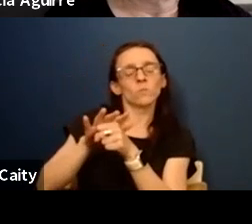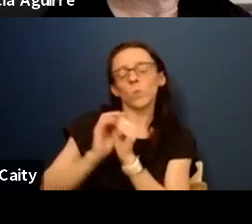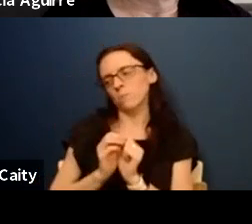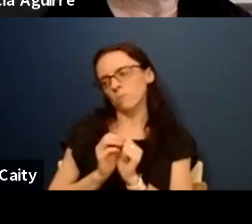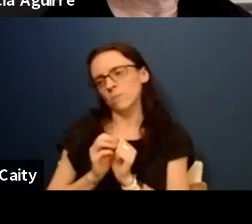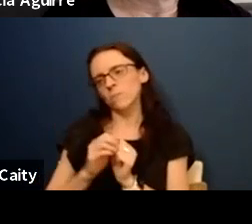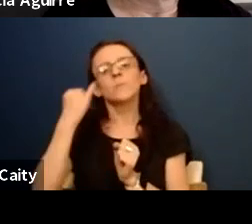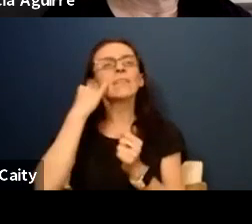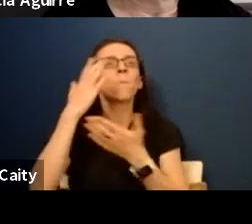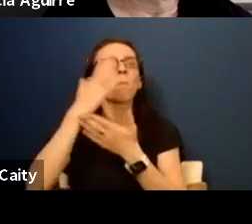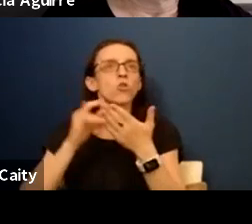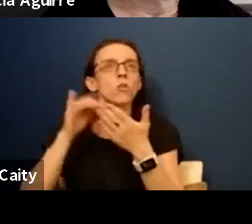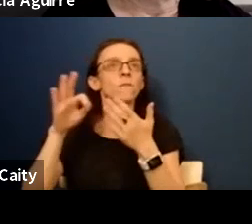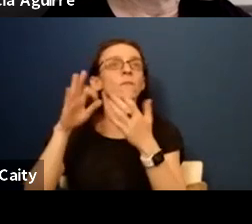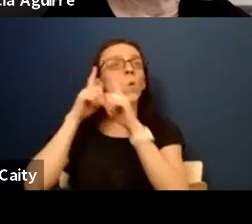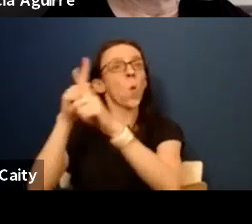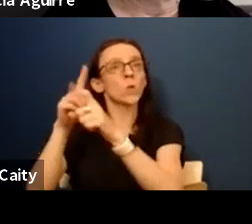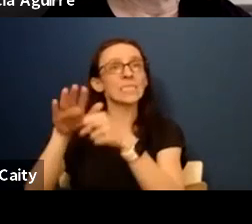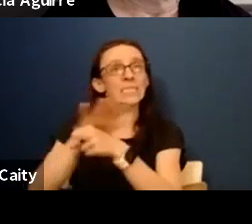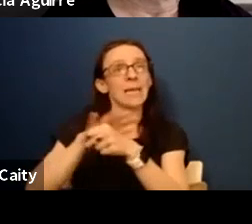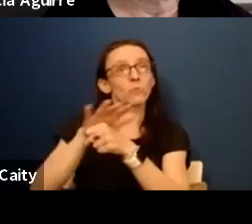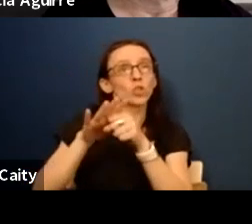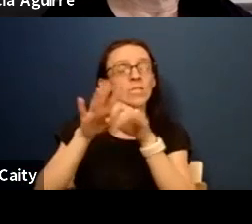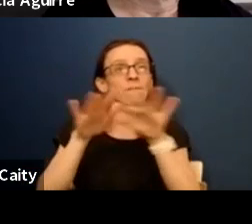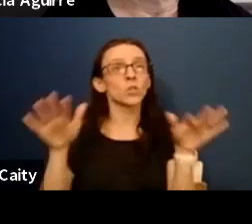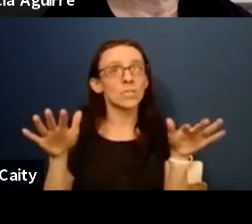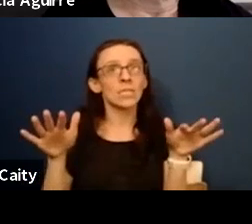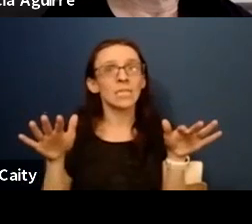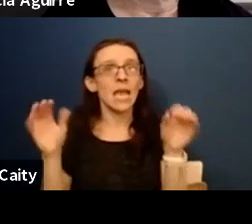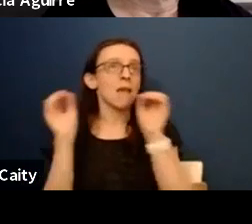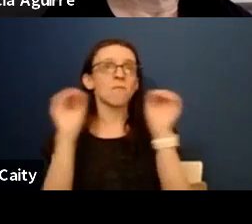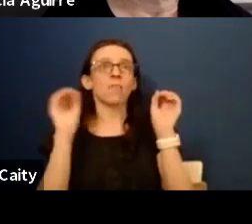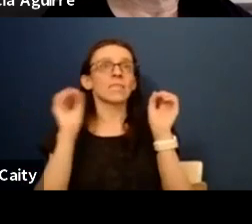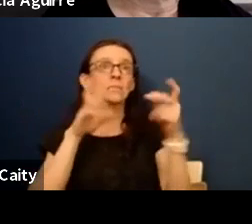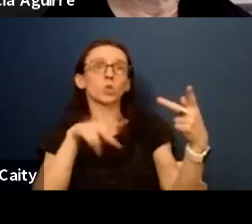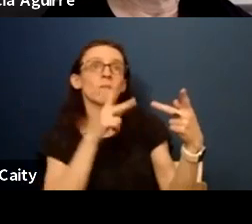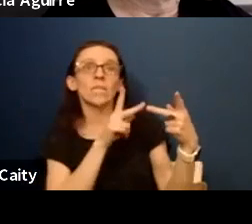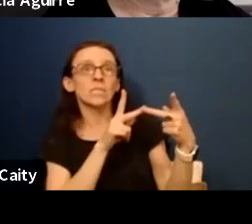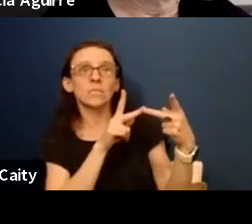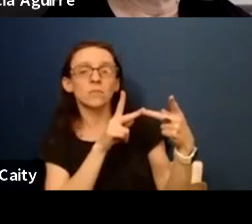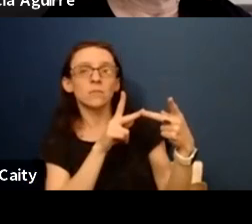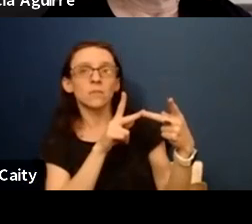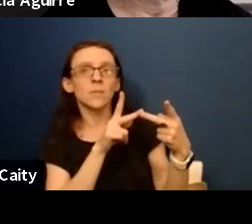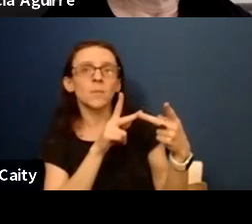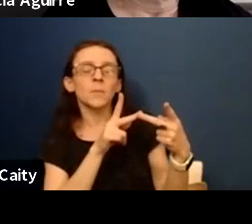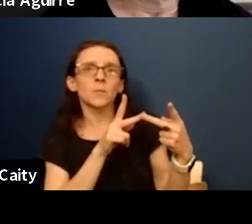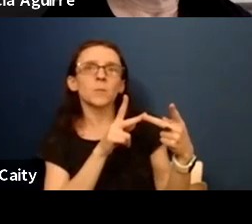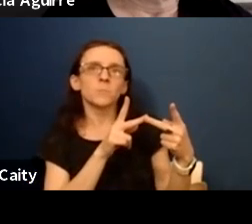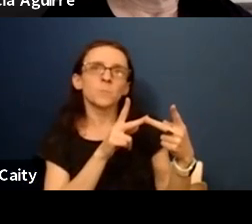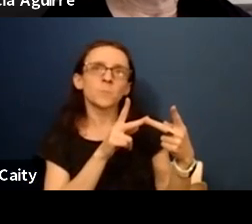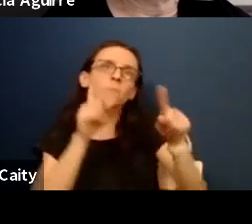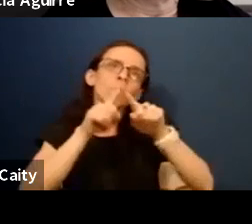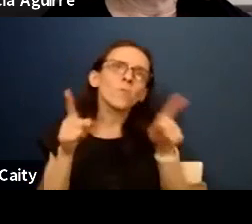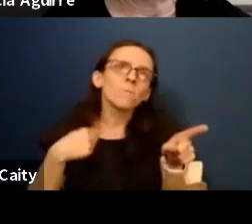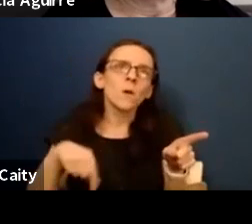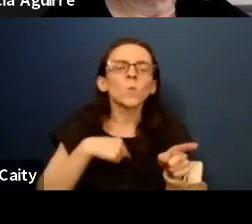part of the goal is neighborhood diversity, and nothing is perfect, right? But what we know